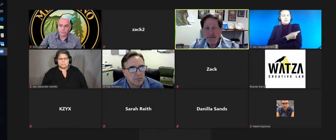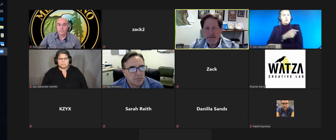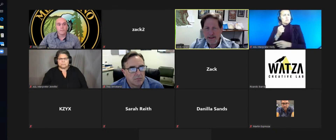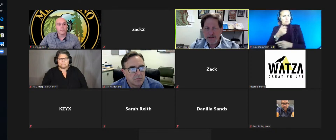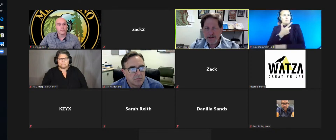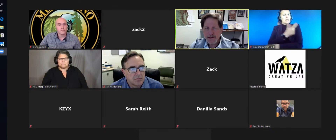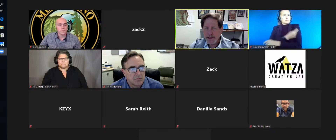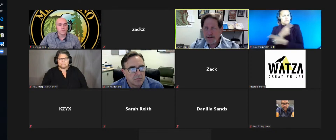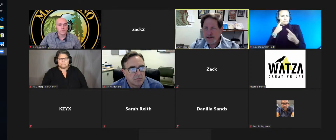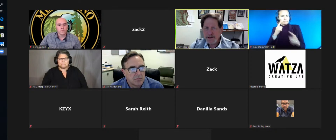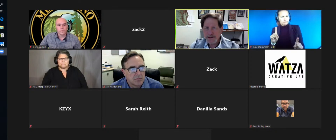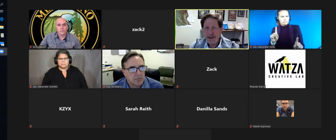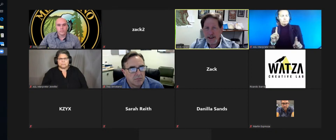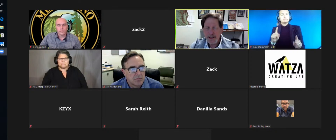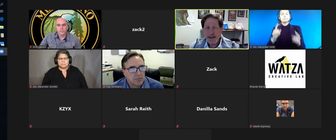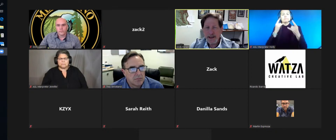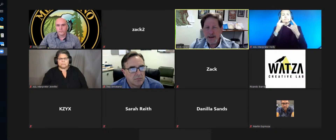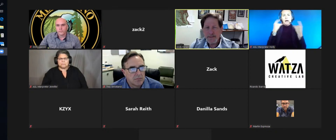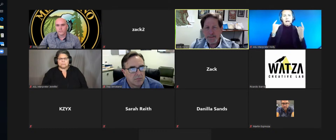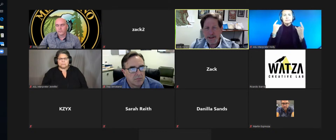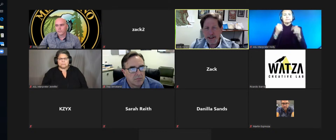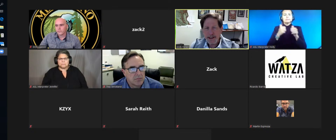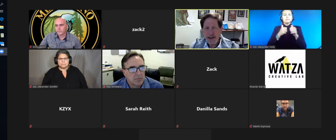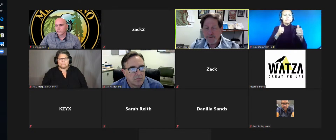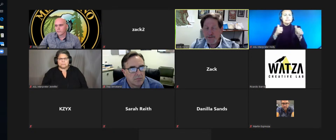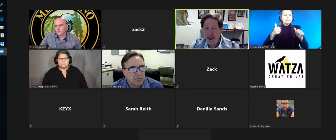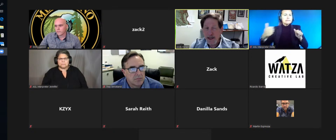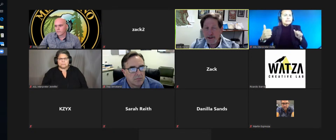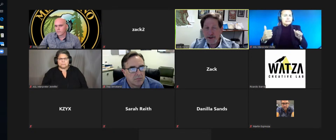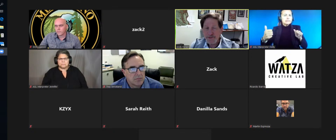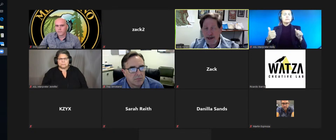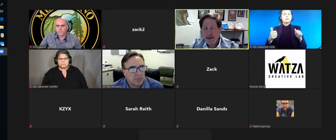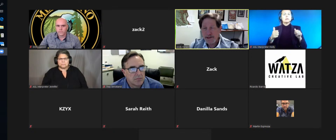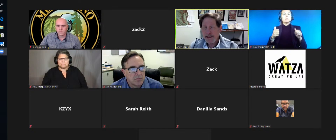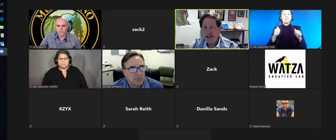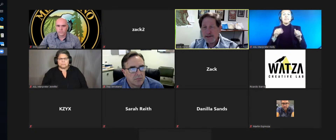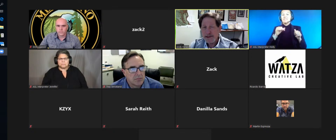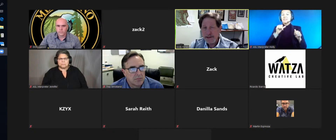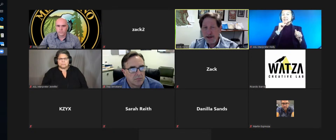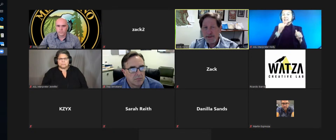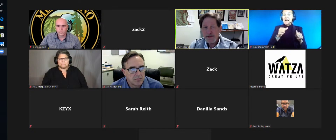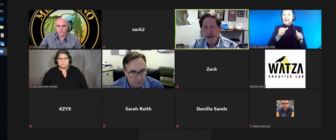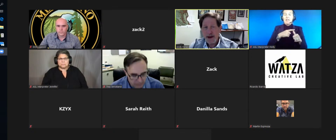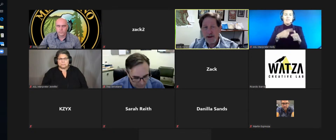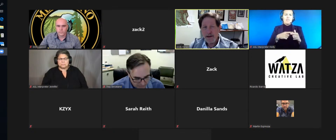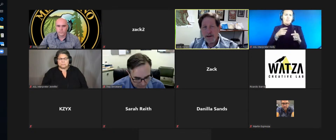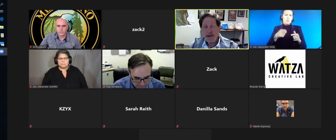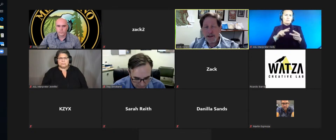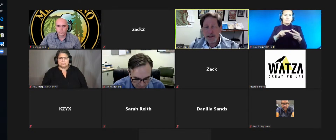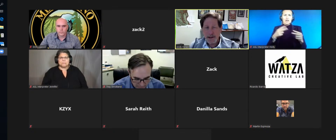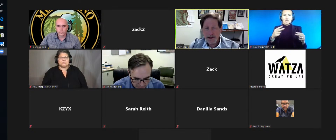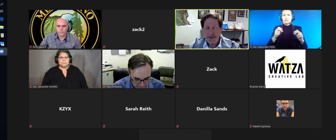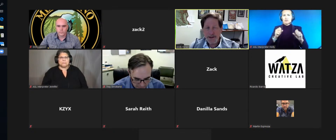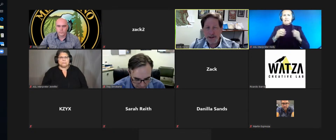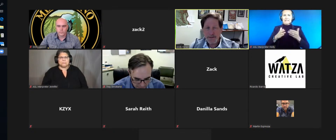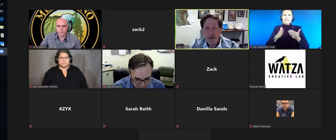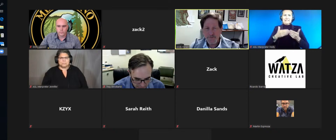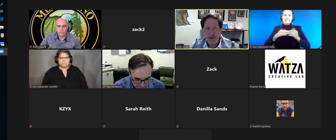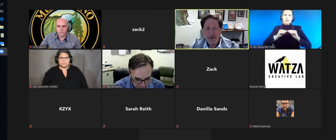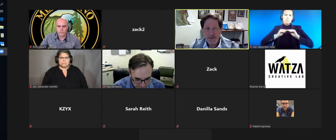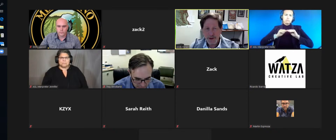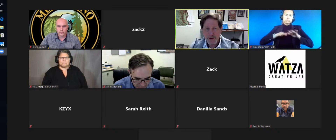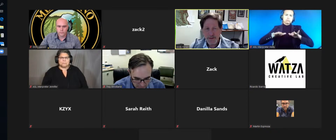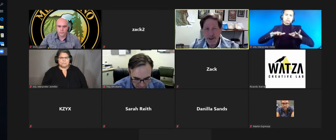vaccinations, masks, and distancing. But if not, then those variants can easily tear through our especially